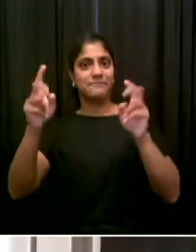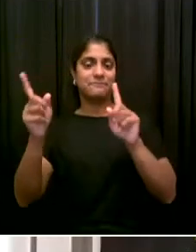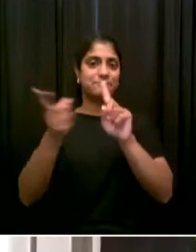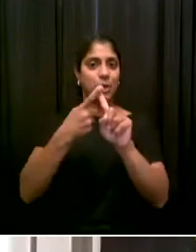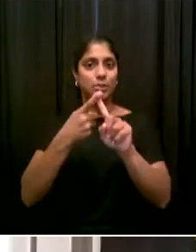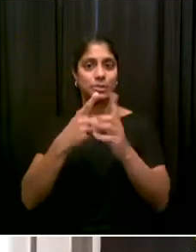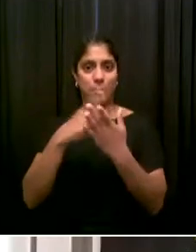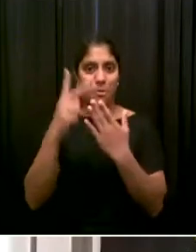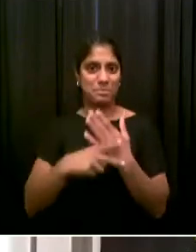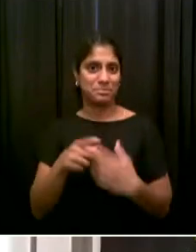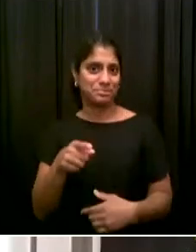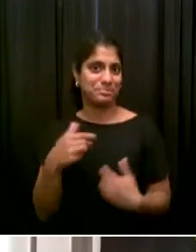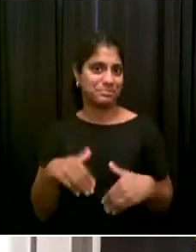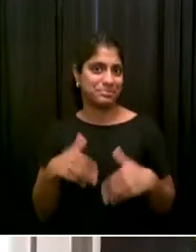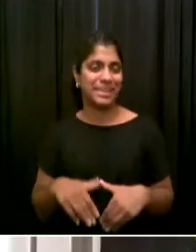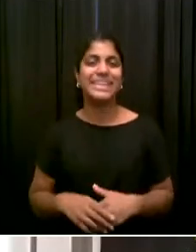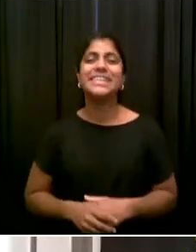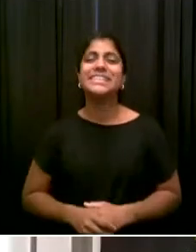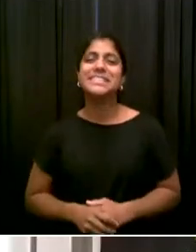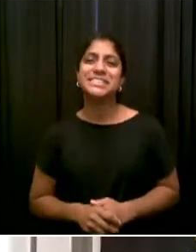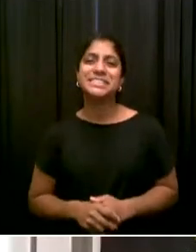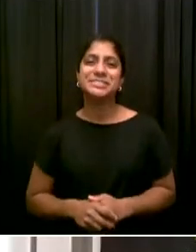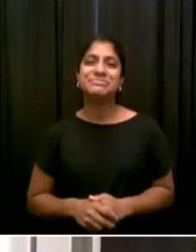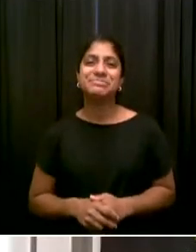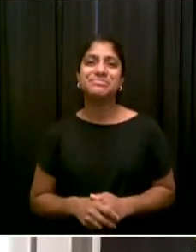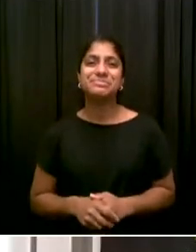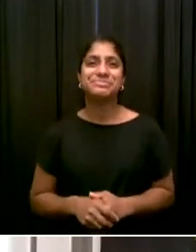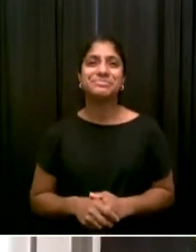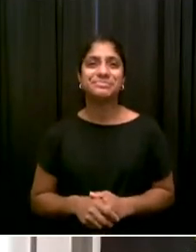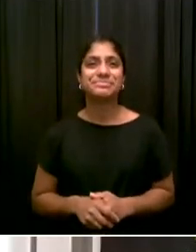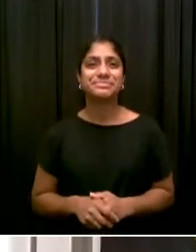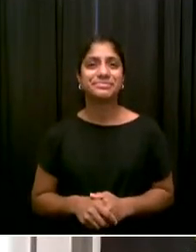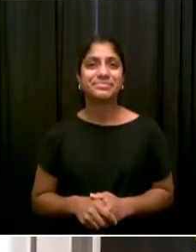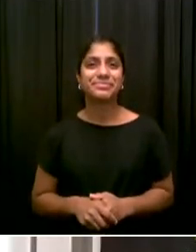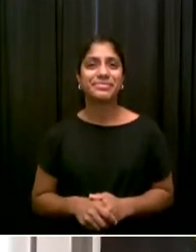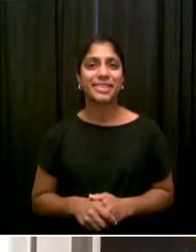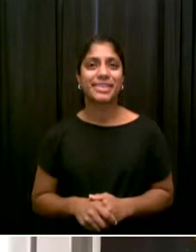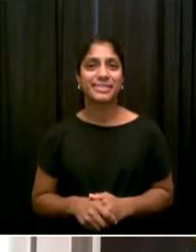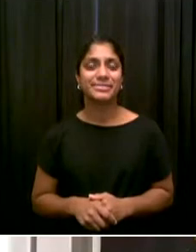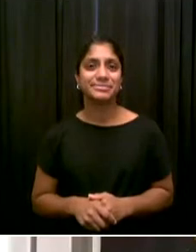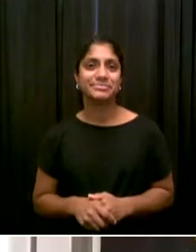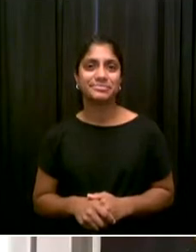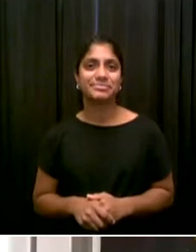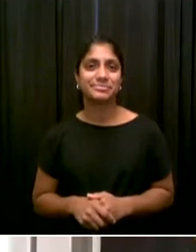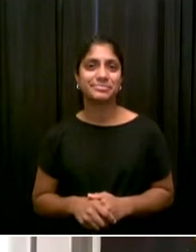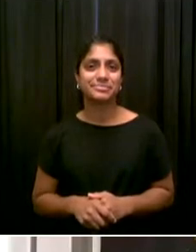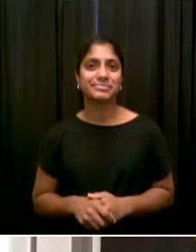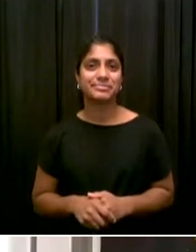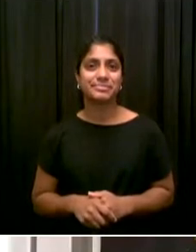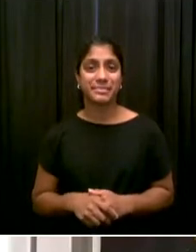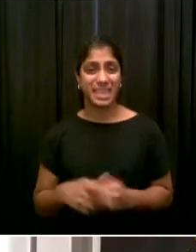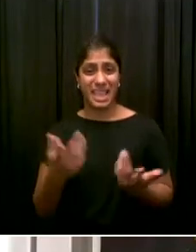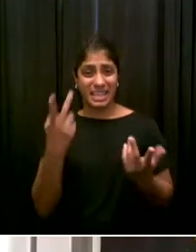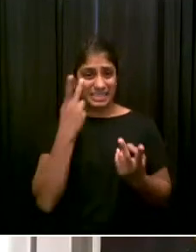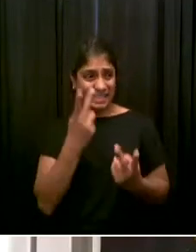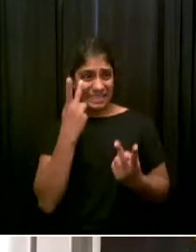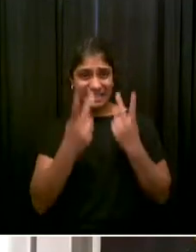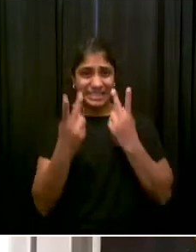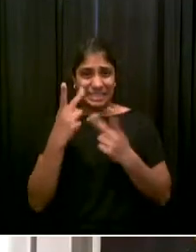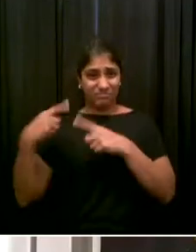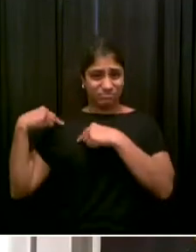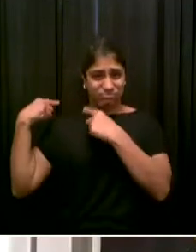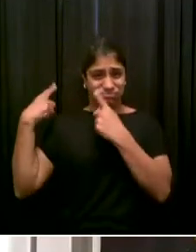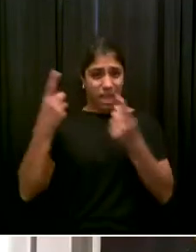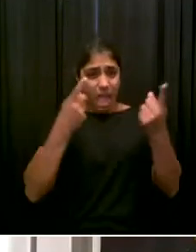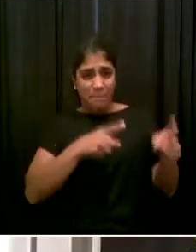really demands our action and our attention. We are in a state of emergency that has claimed the lives of so many of